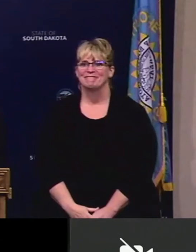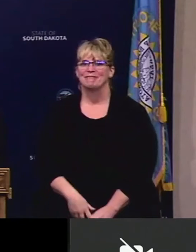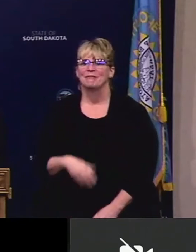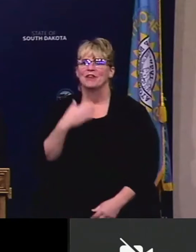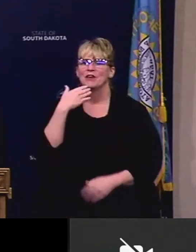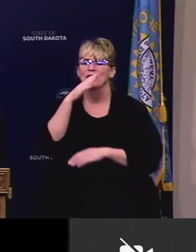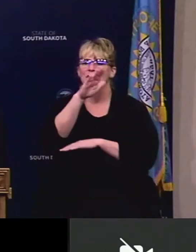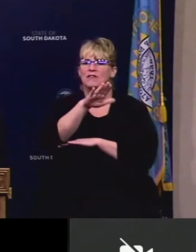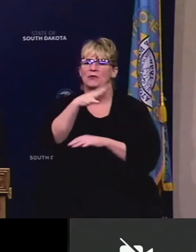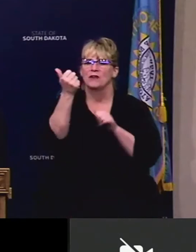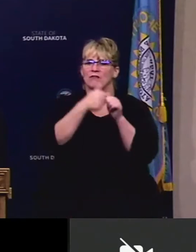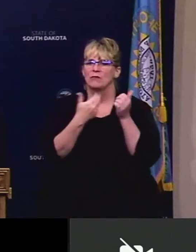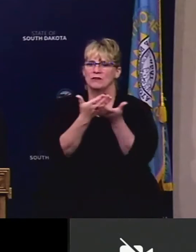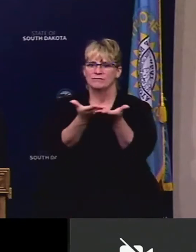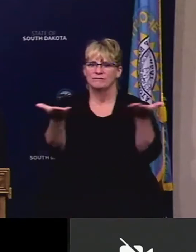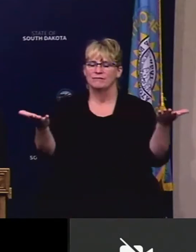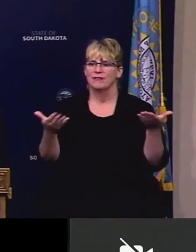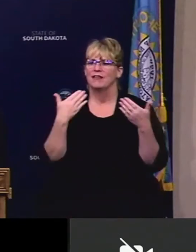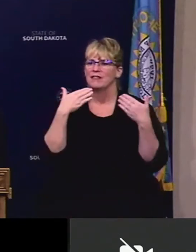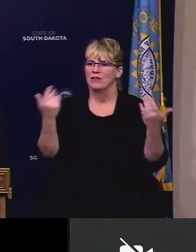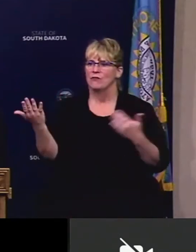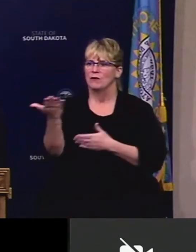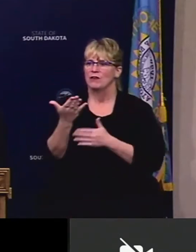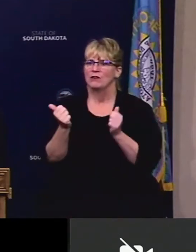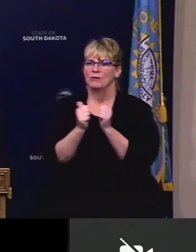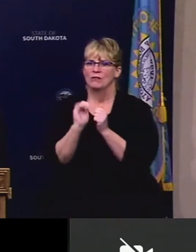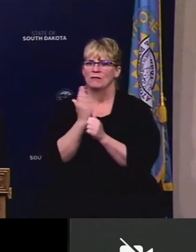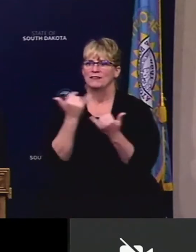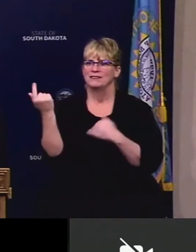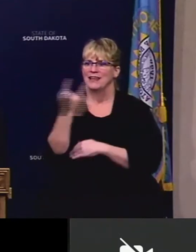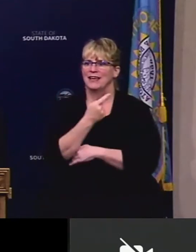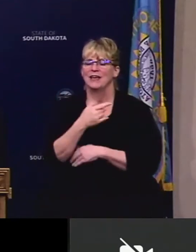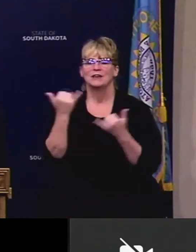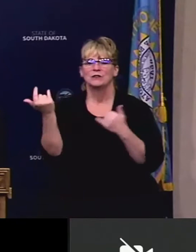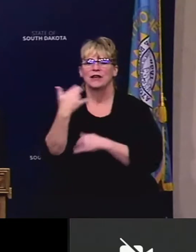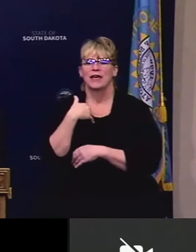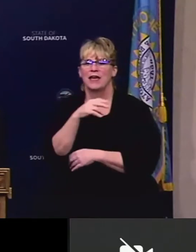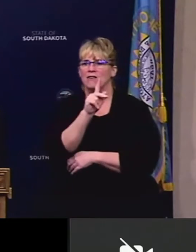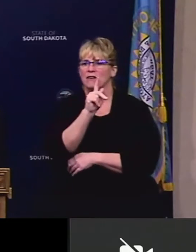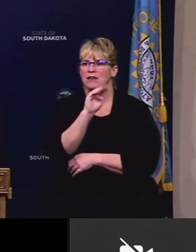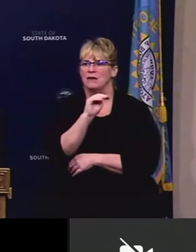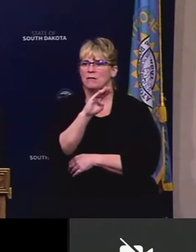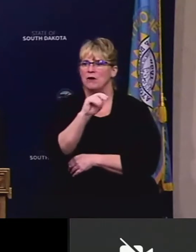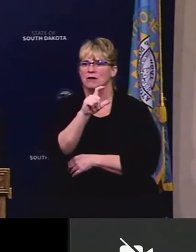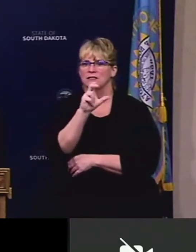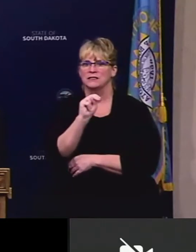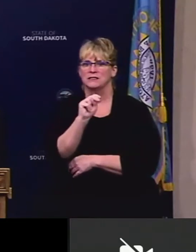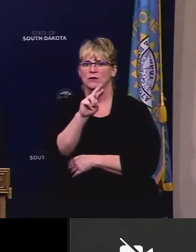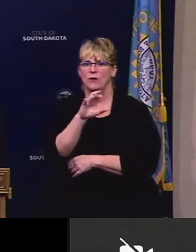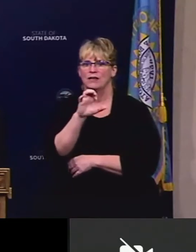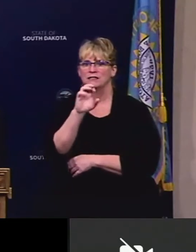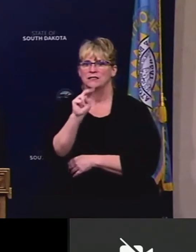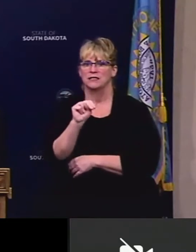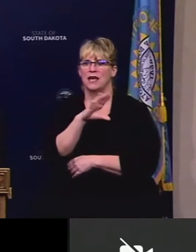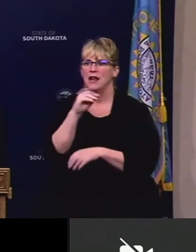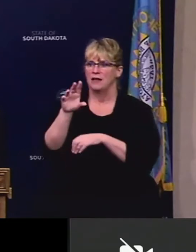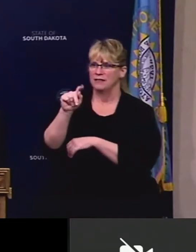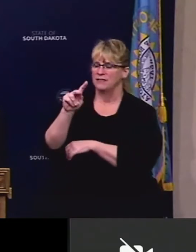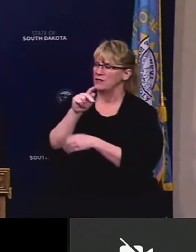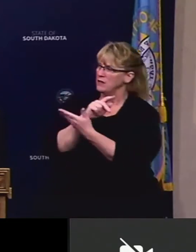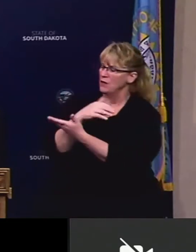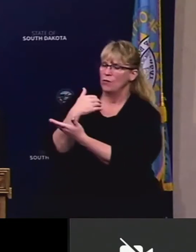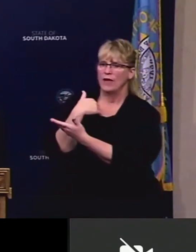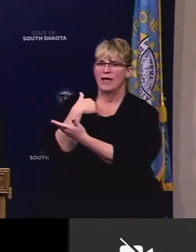Good afternoon, everyone. Thank you for joining me. Today, I am joined by the Secretary of Health, Kim Malsom-Risden, and then also Dr. Allison Settle, the